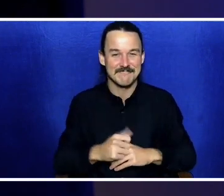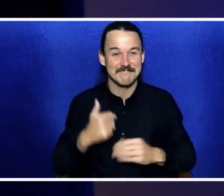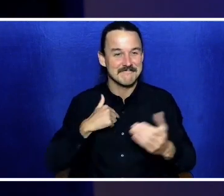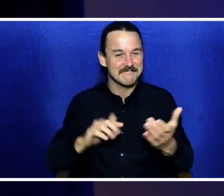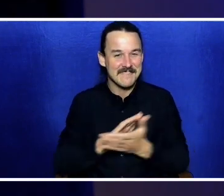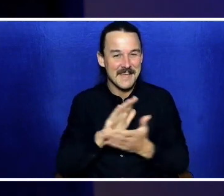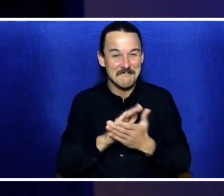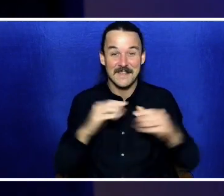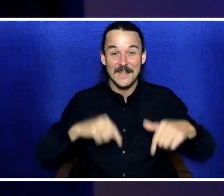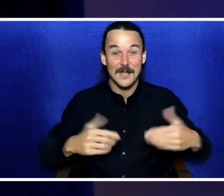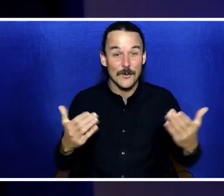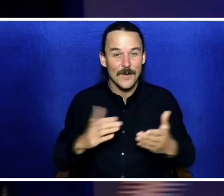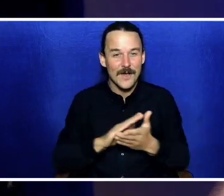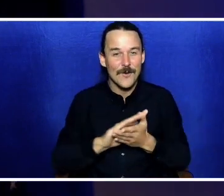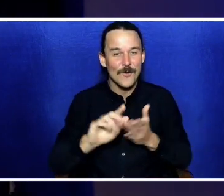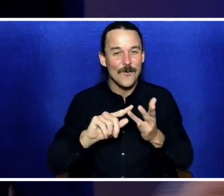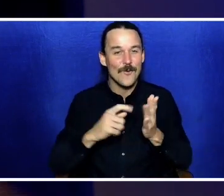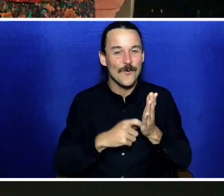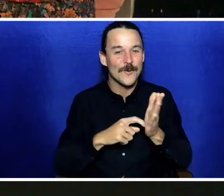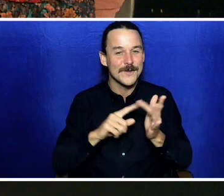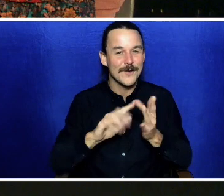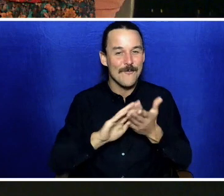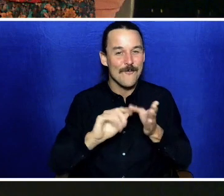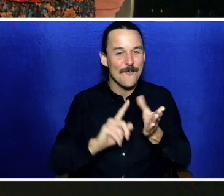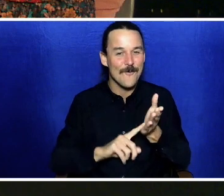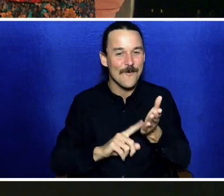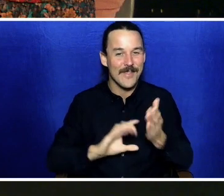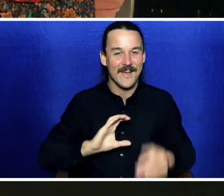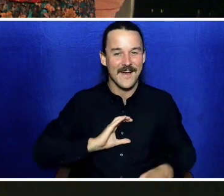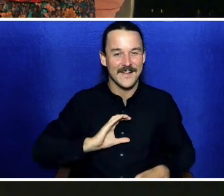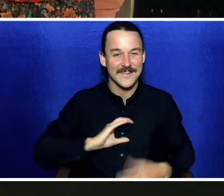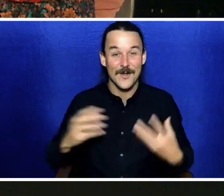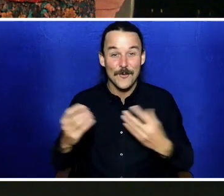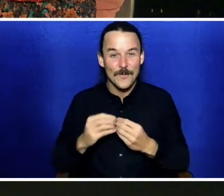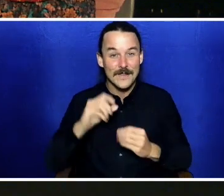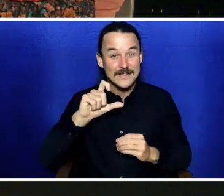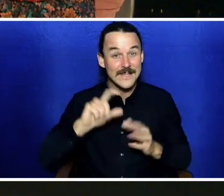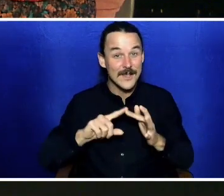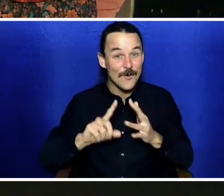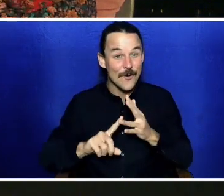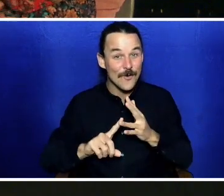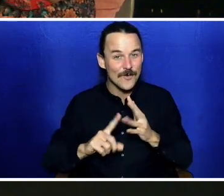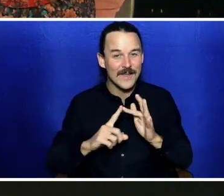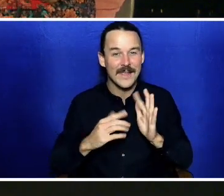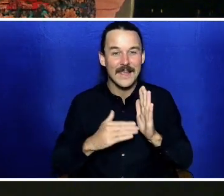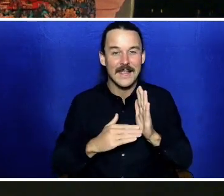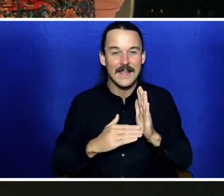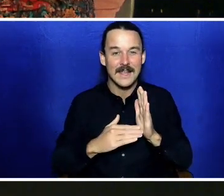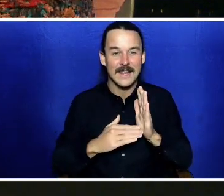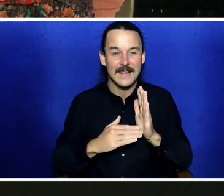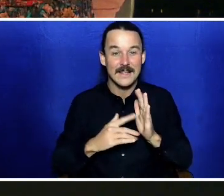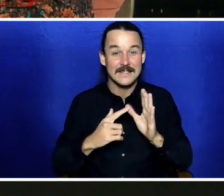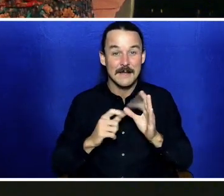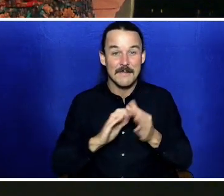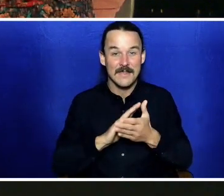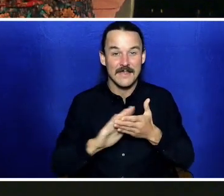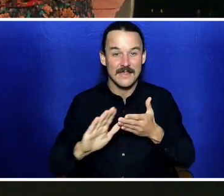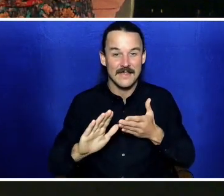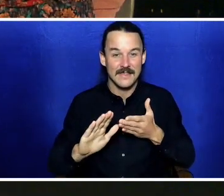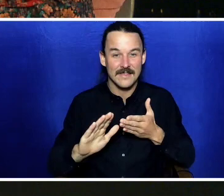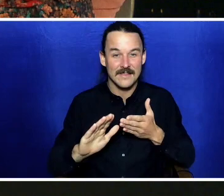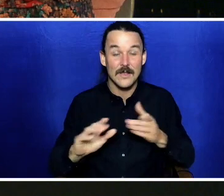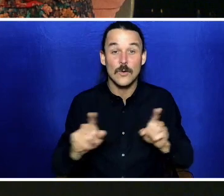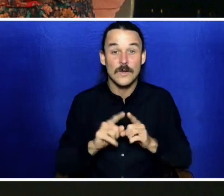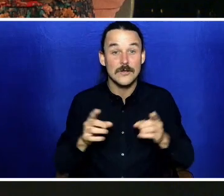in Carlton Horty Hall, joined by Victorian Opera's CEO, Elizabeth Hill Cooper. Hello. Artistic Director Richard